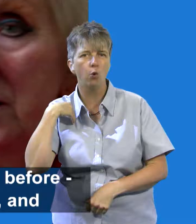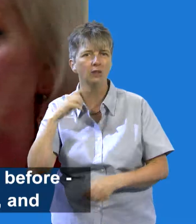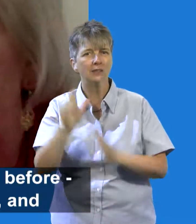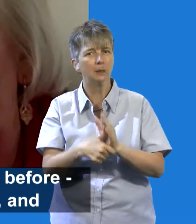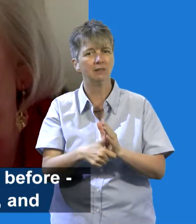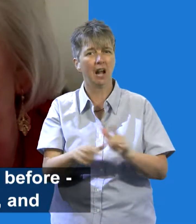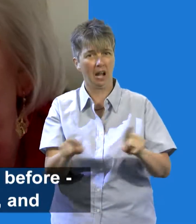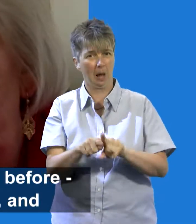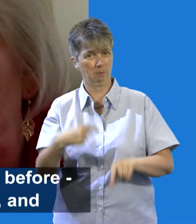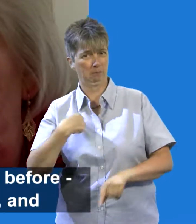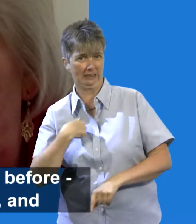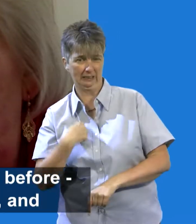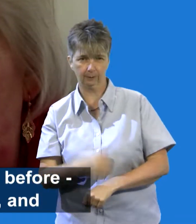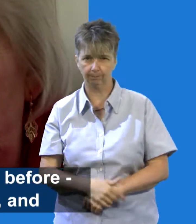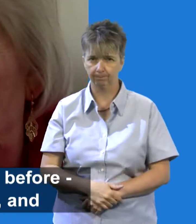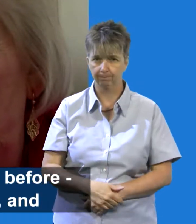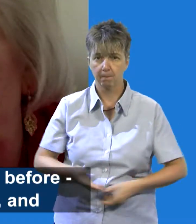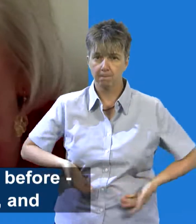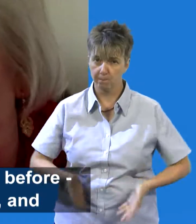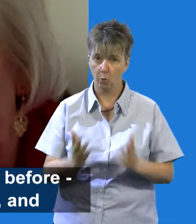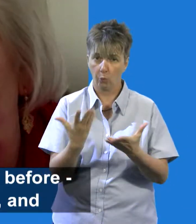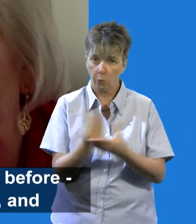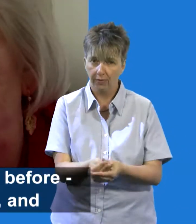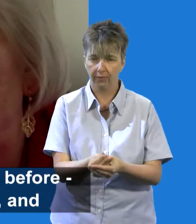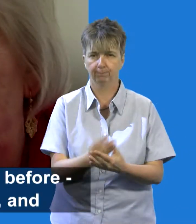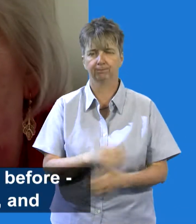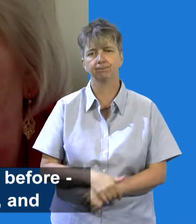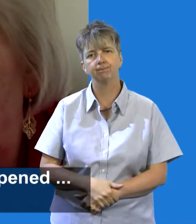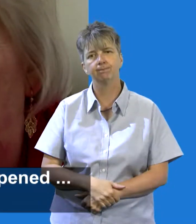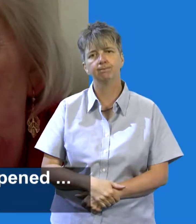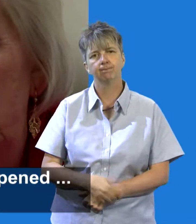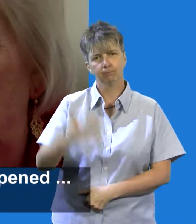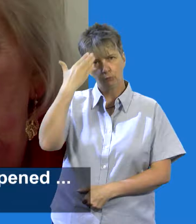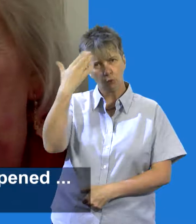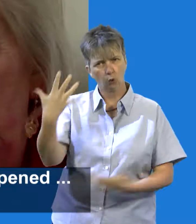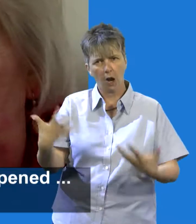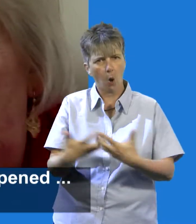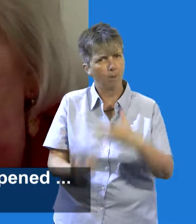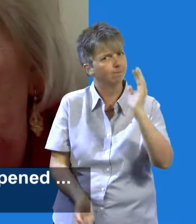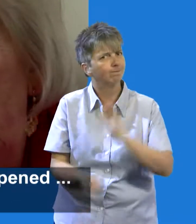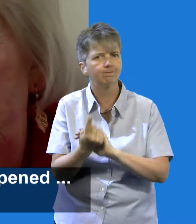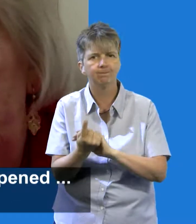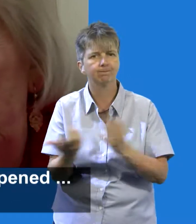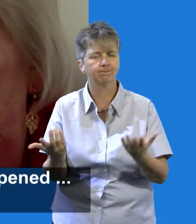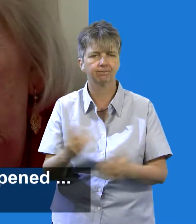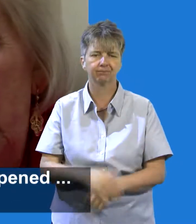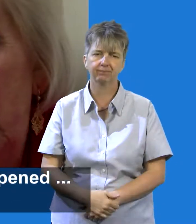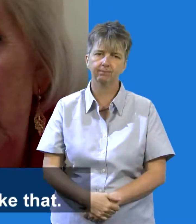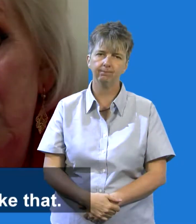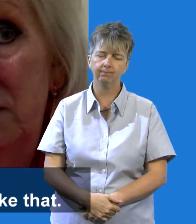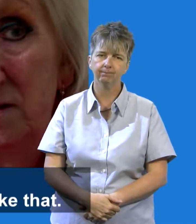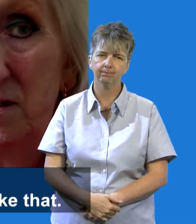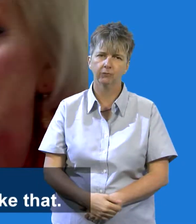seen disabilities like mine before. It was congenital deformities, and they were not sure how it all